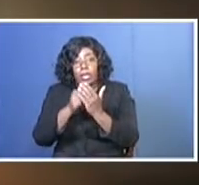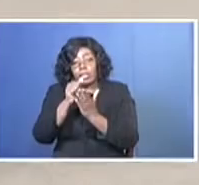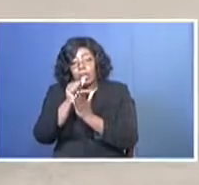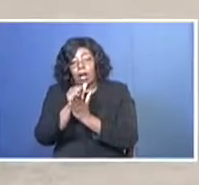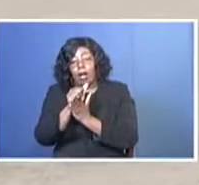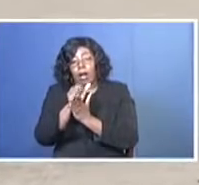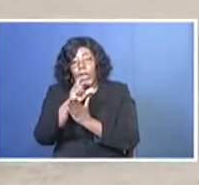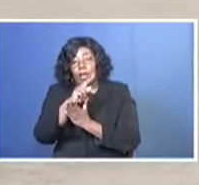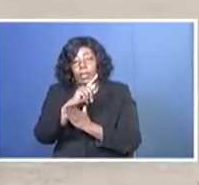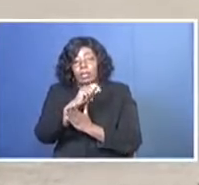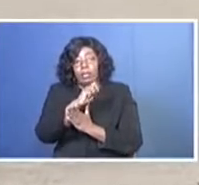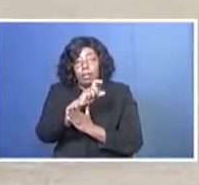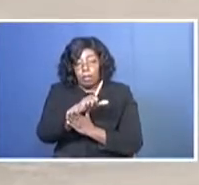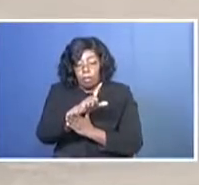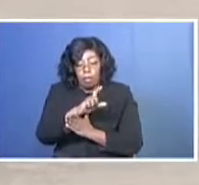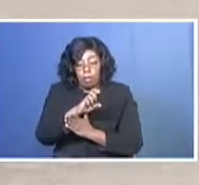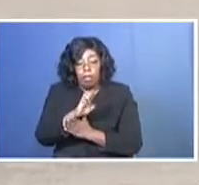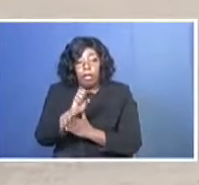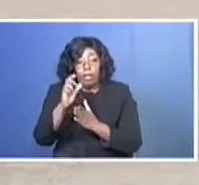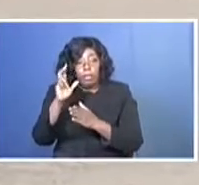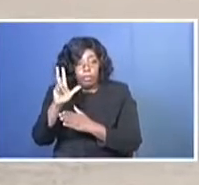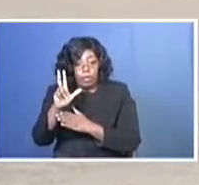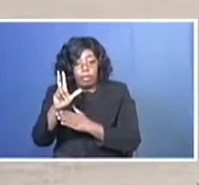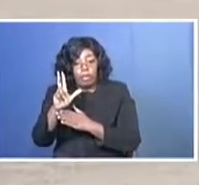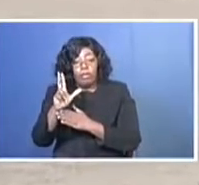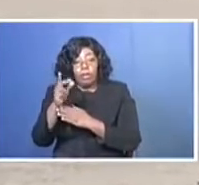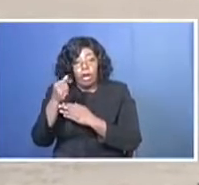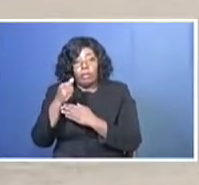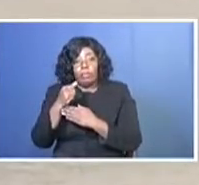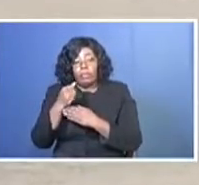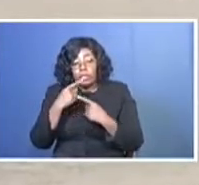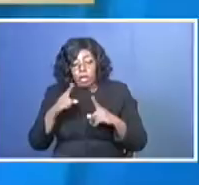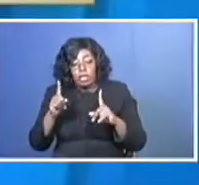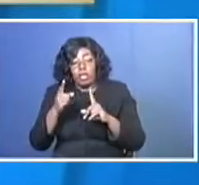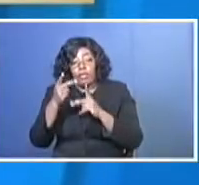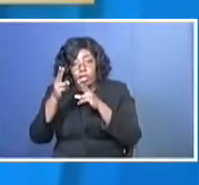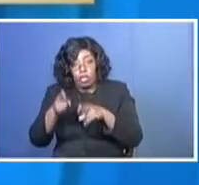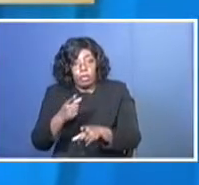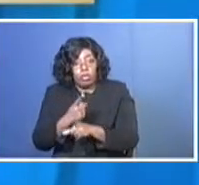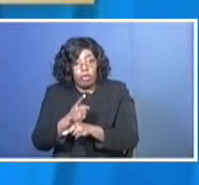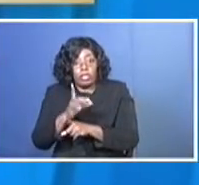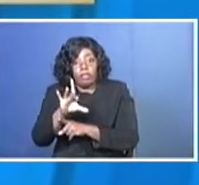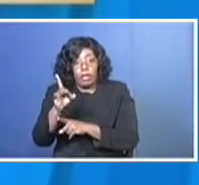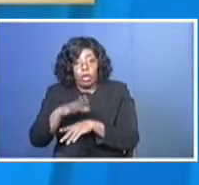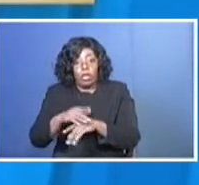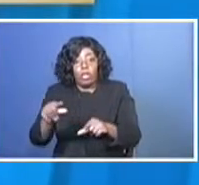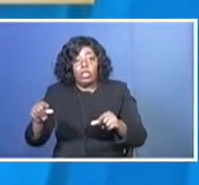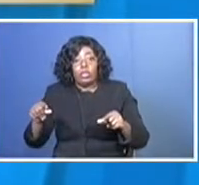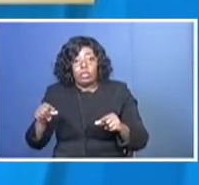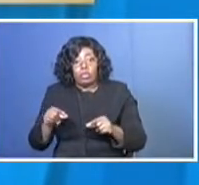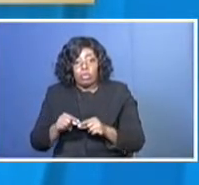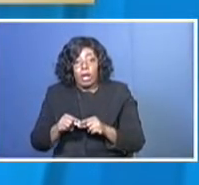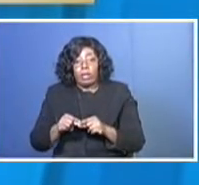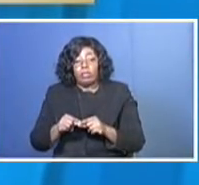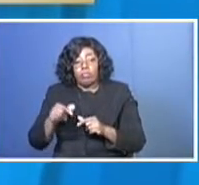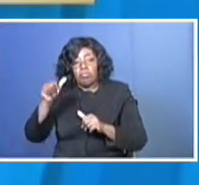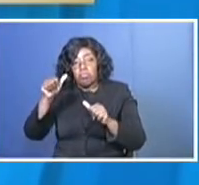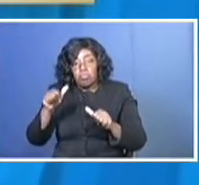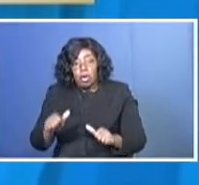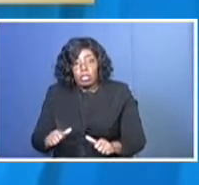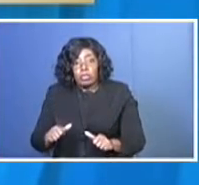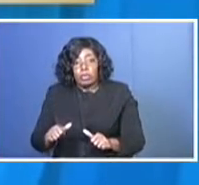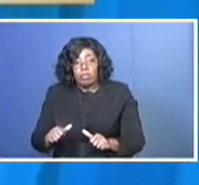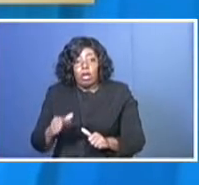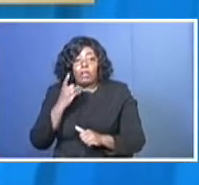the Universal Declaration of Human Rights. She lamented today the findings of an on-the-ground assessment of possible cases